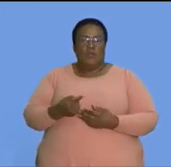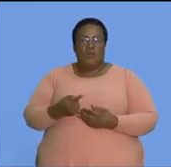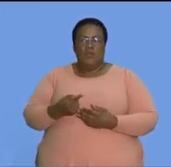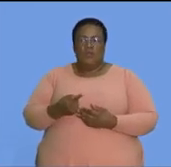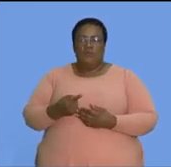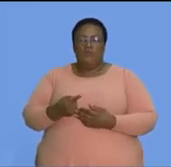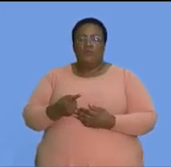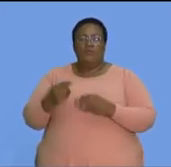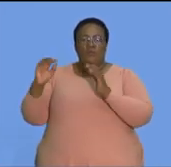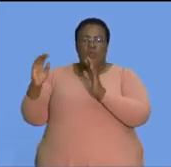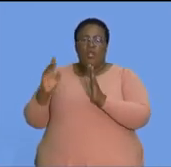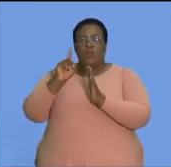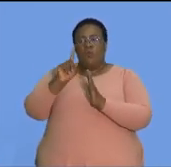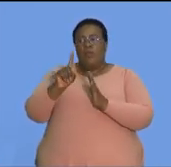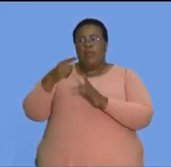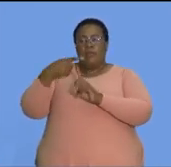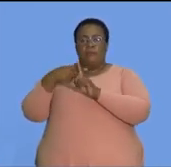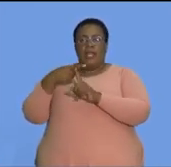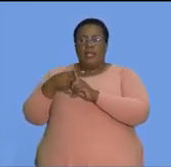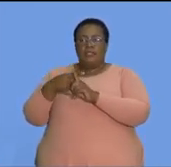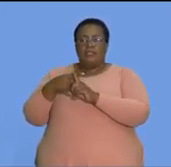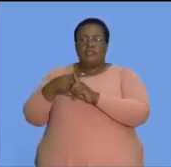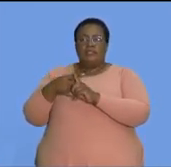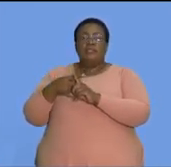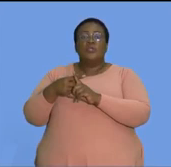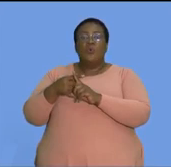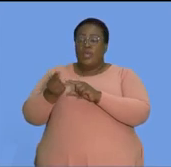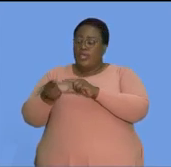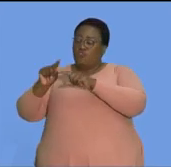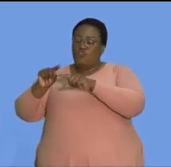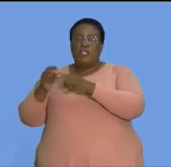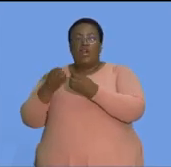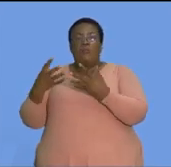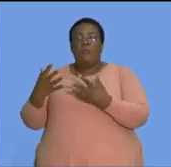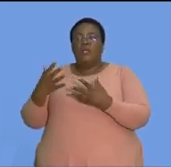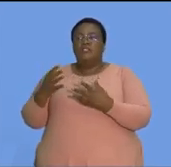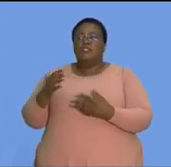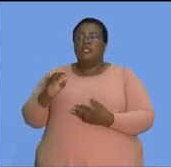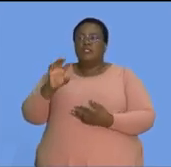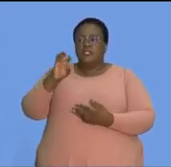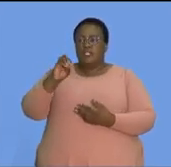and 1 plus my interest was 4.5, so that makes it